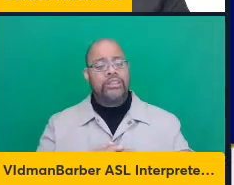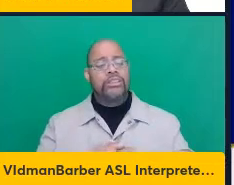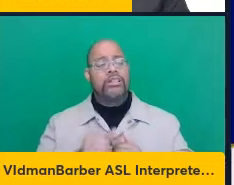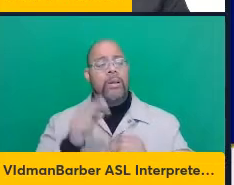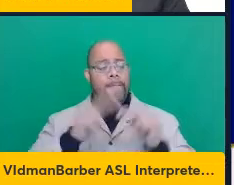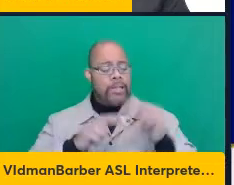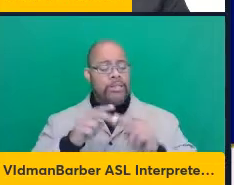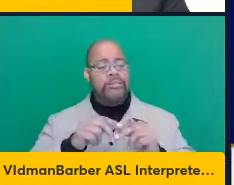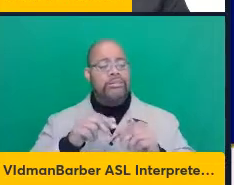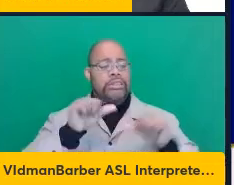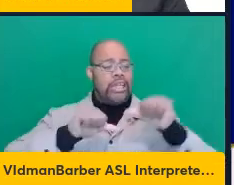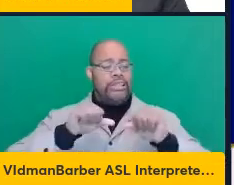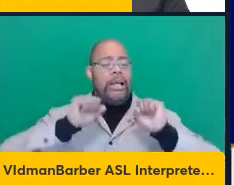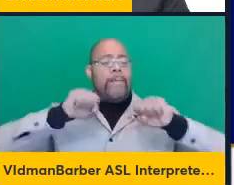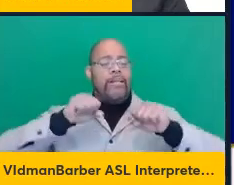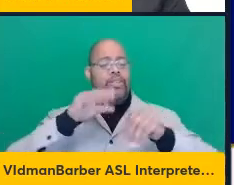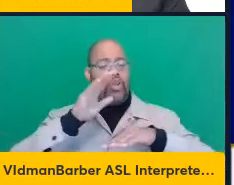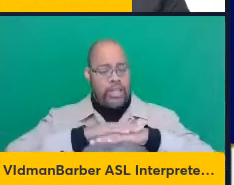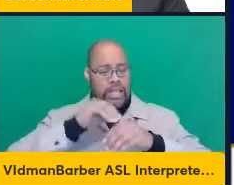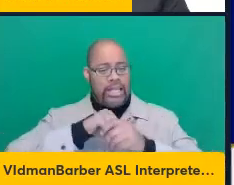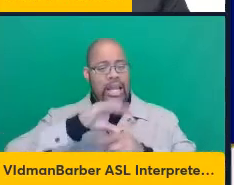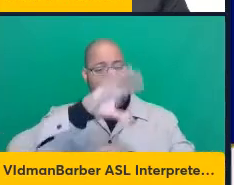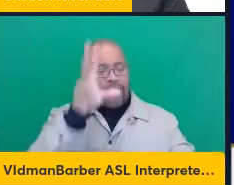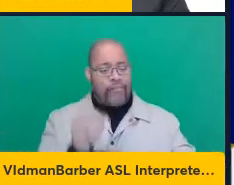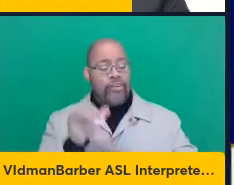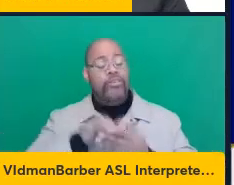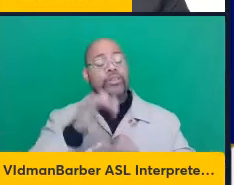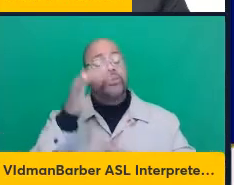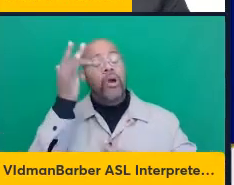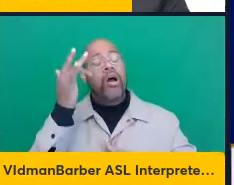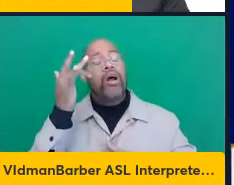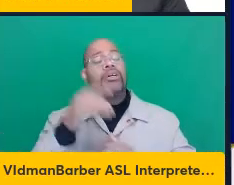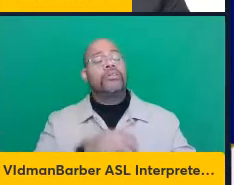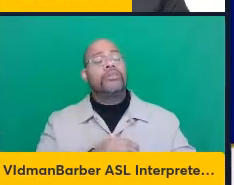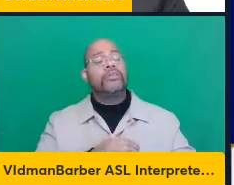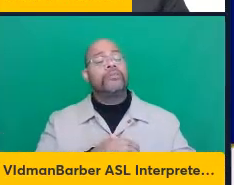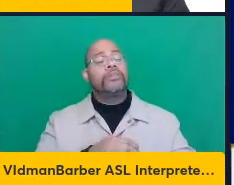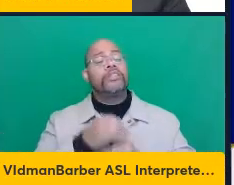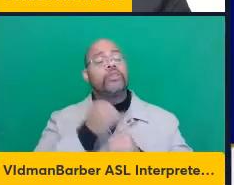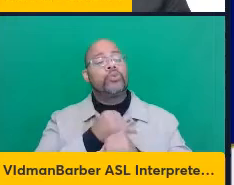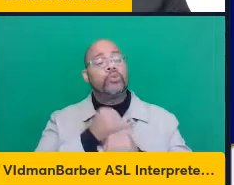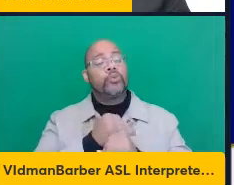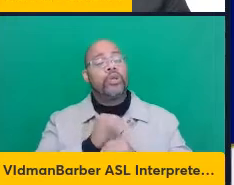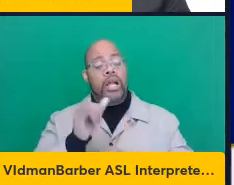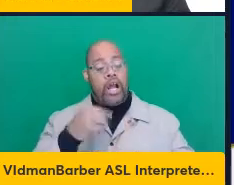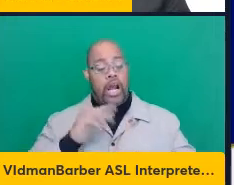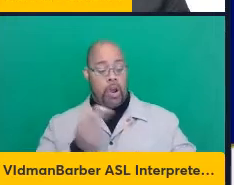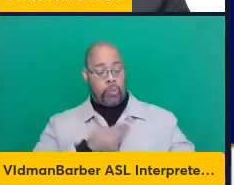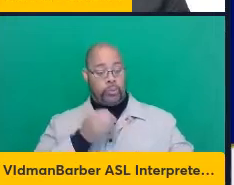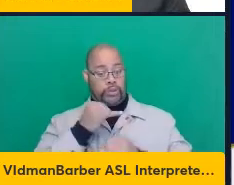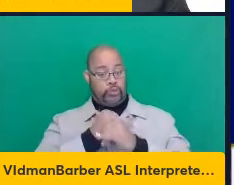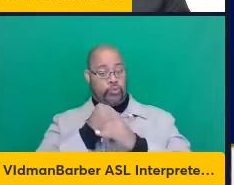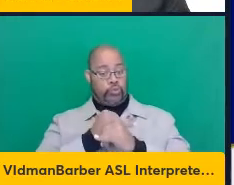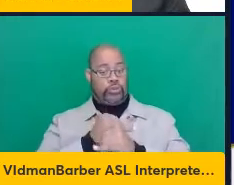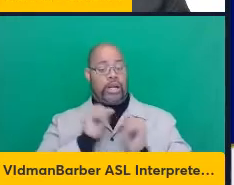scientific capacity on the continent. And that's why institutes such as ours